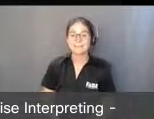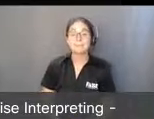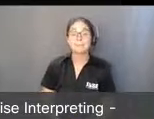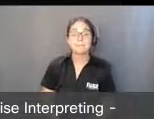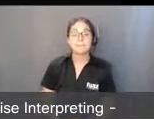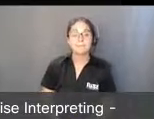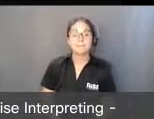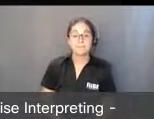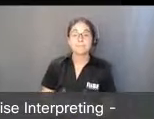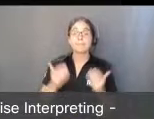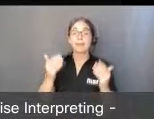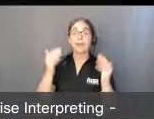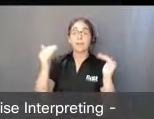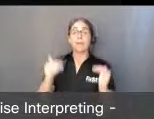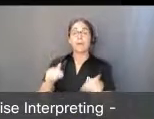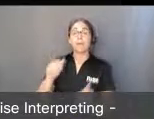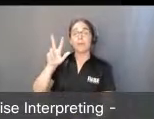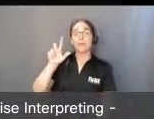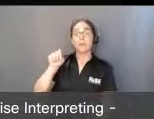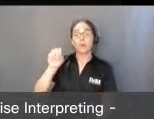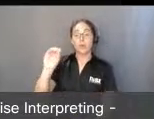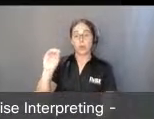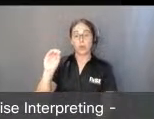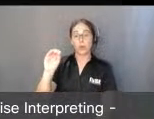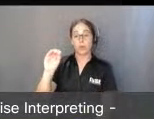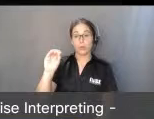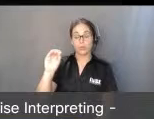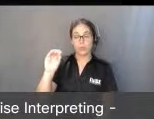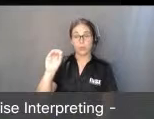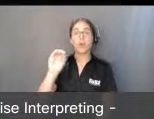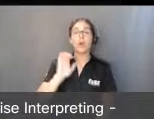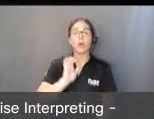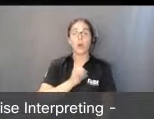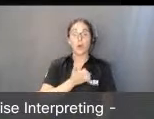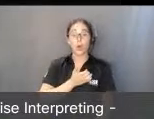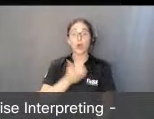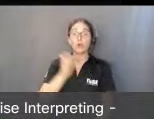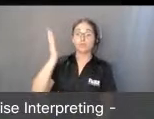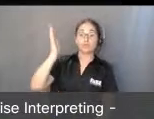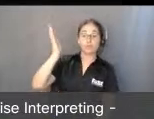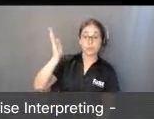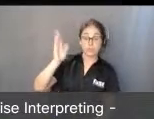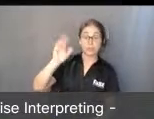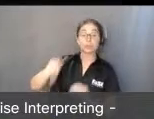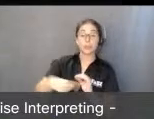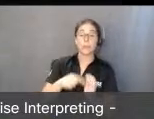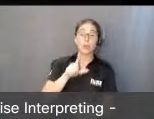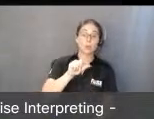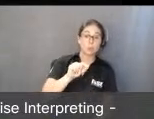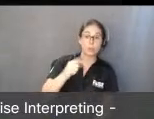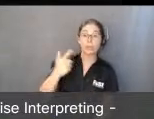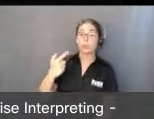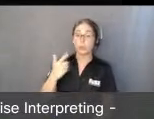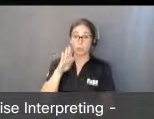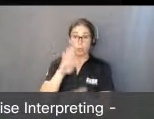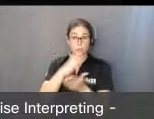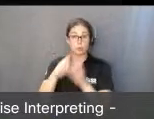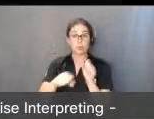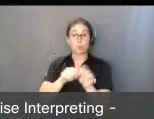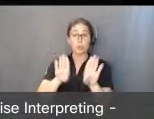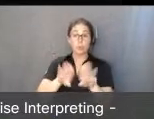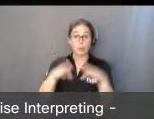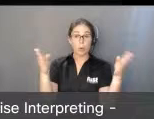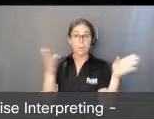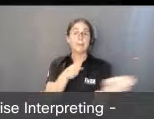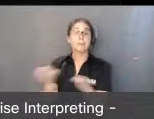Moving on to 3.0, our administrative presentation for the 2021 school year reopening. Dr.